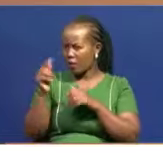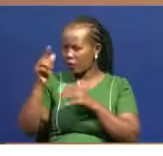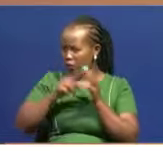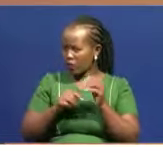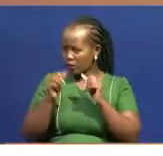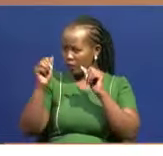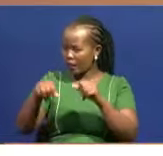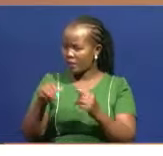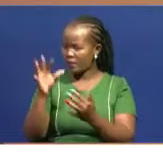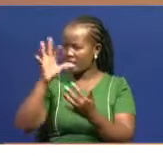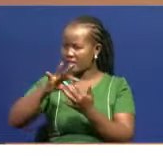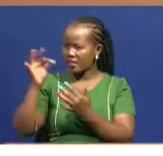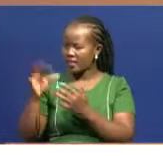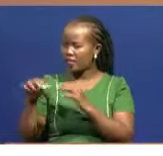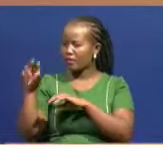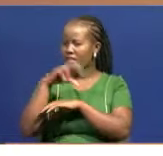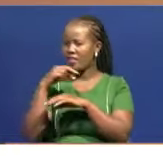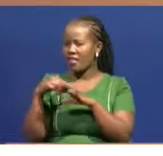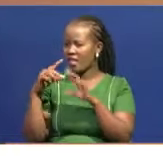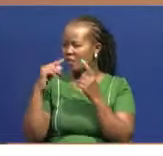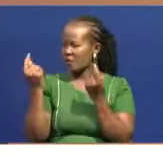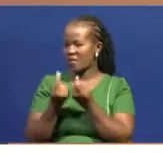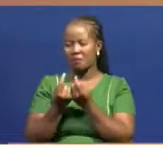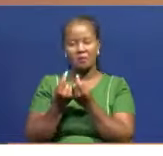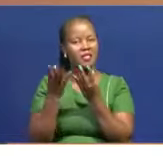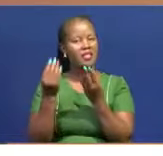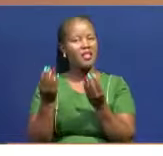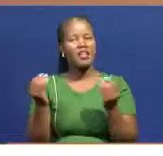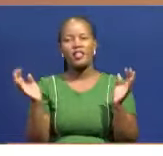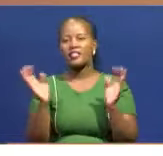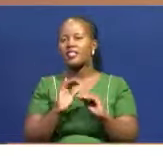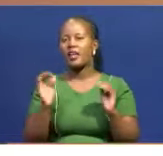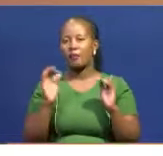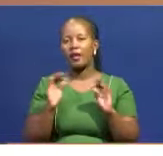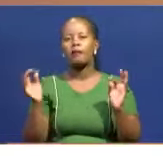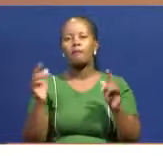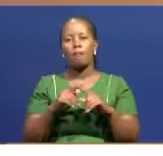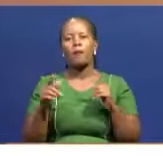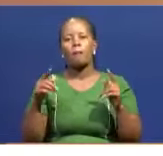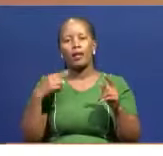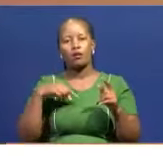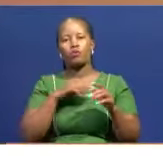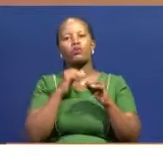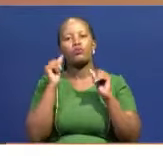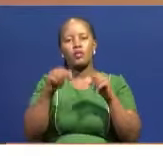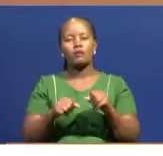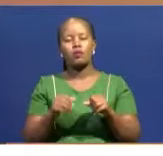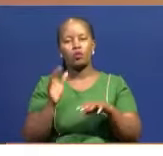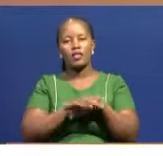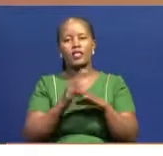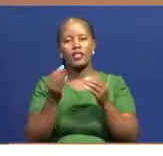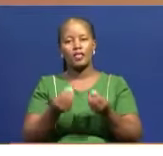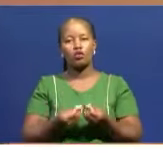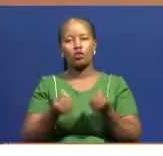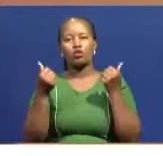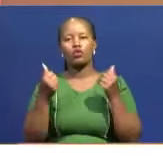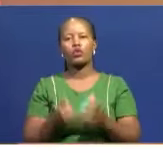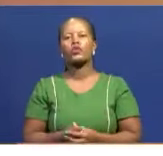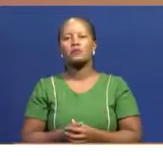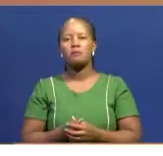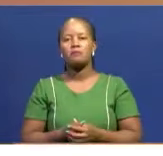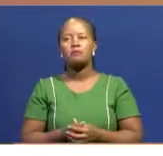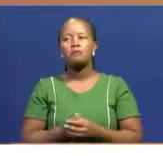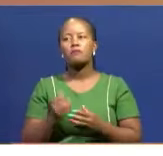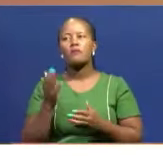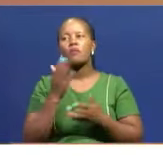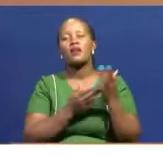for the national team? So it's not an easy conversation to have, but it's one that I think we'll be able to find a workable solution. At times,